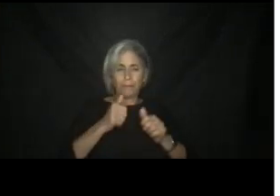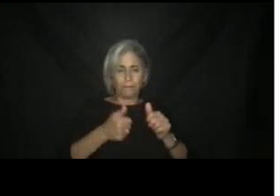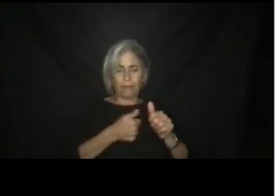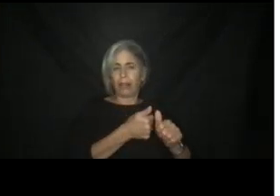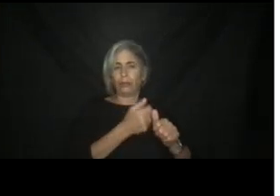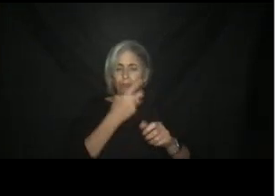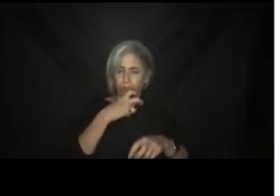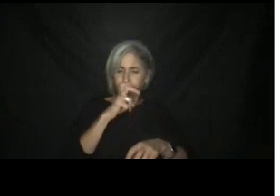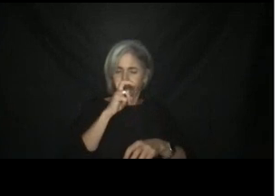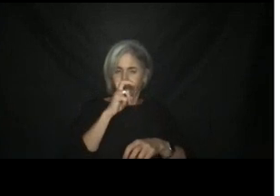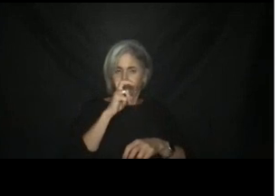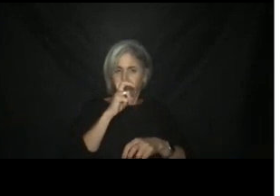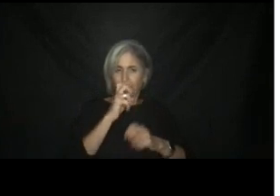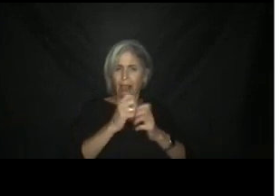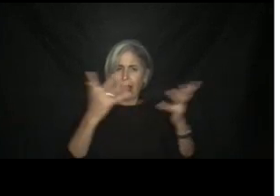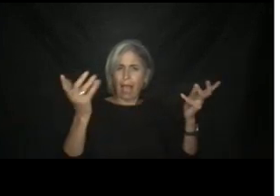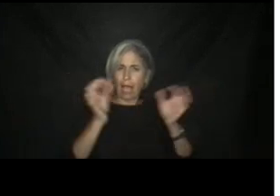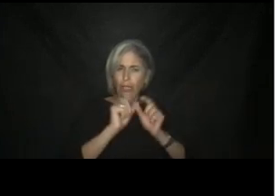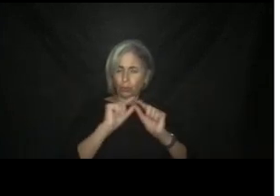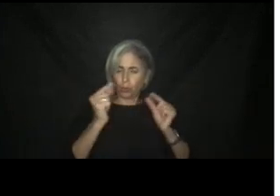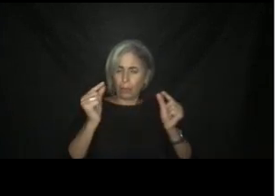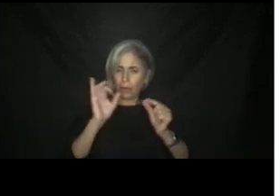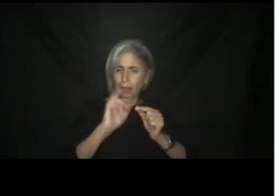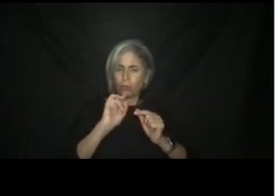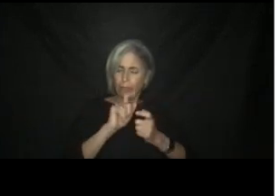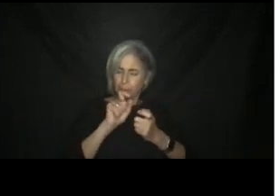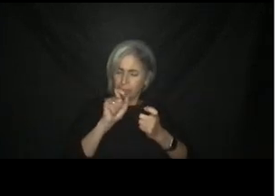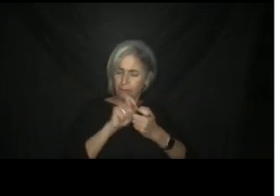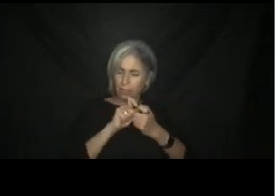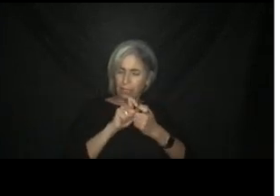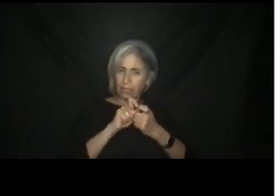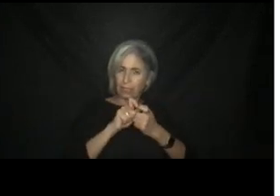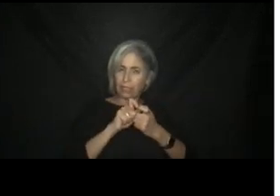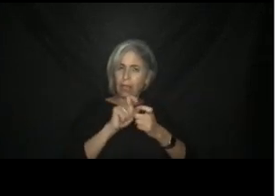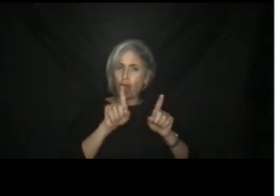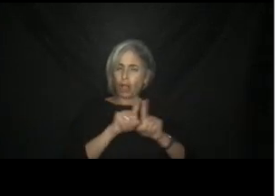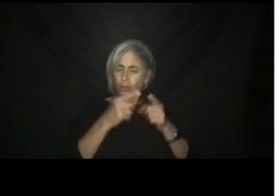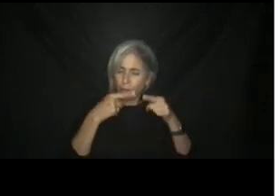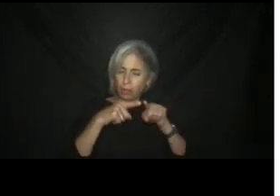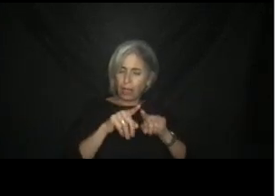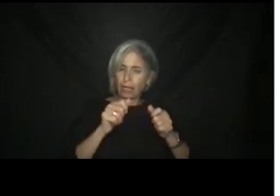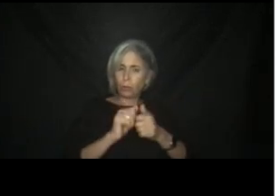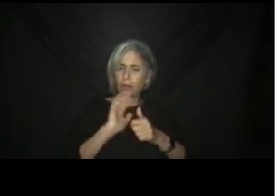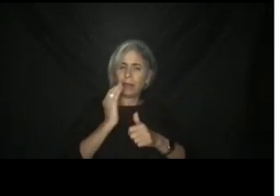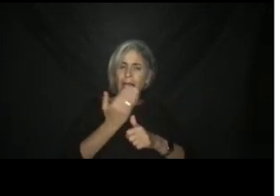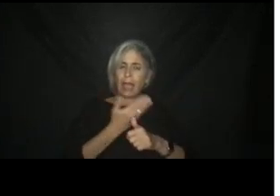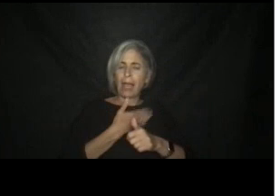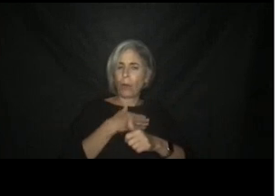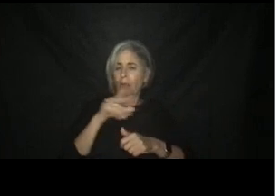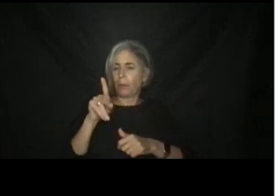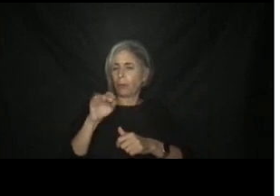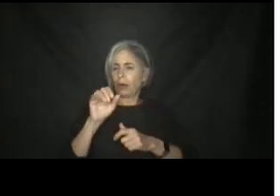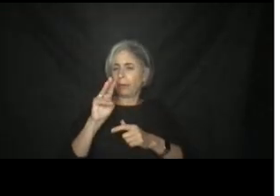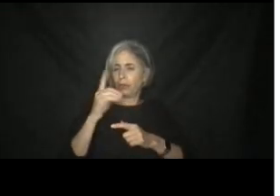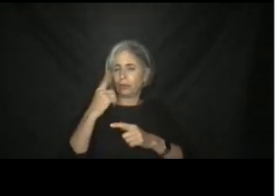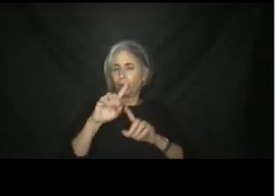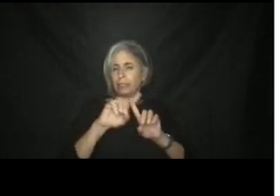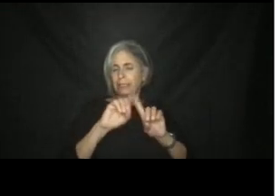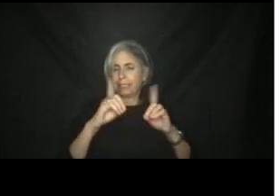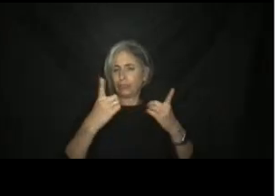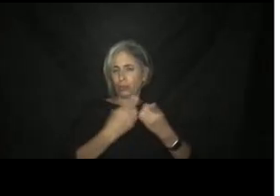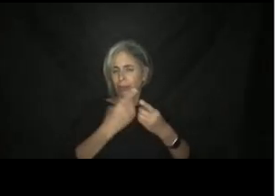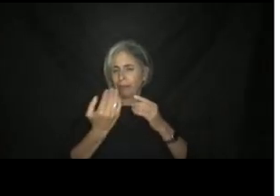strictly. So there's a lot of parameters in there that are very particular and certainly aligned with our redistricting parameters, which I'll discuss in just a moment. Next slide,